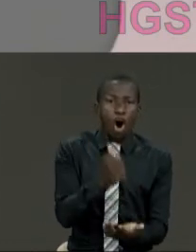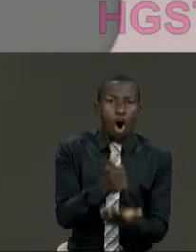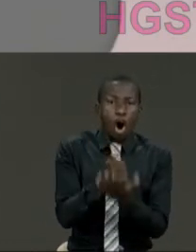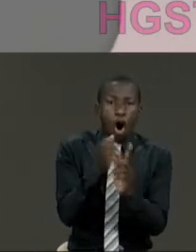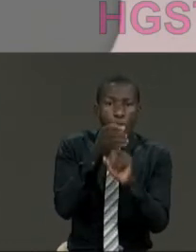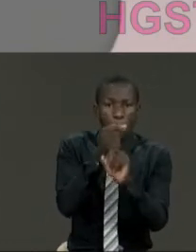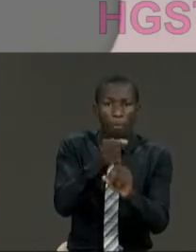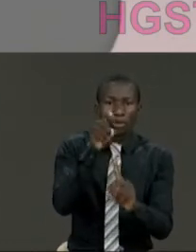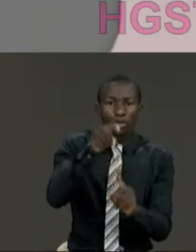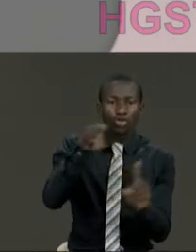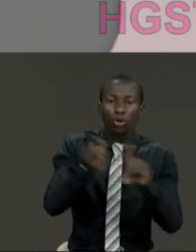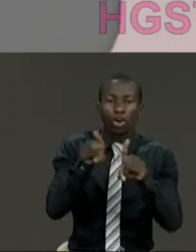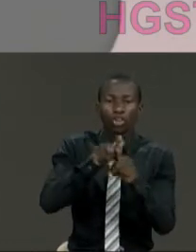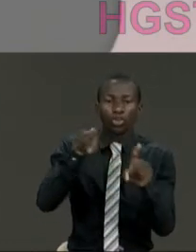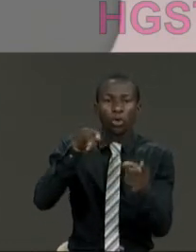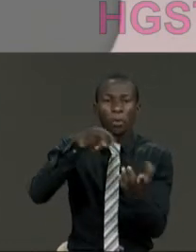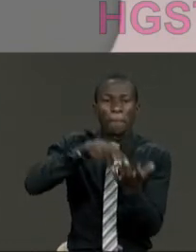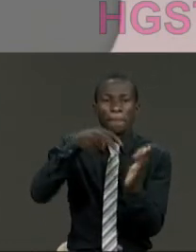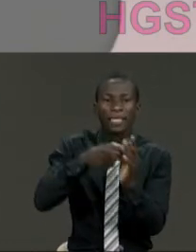you. In